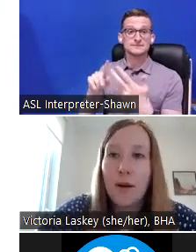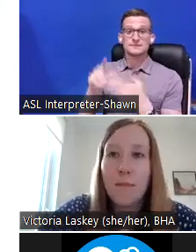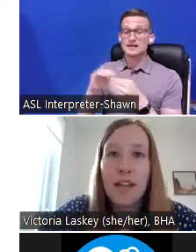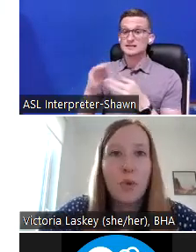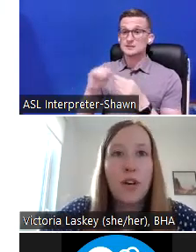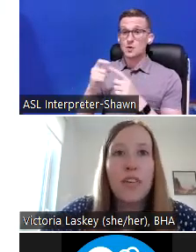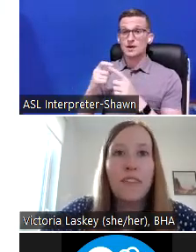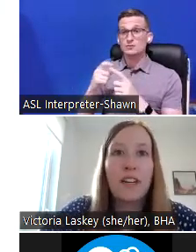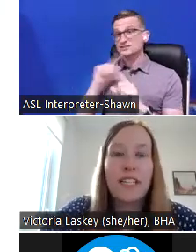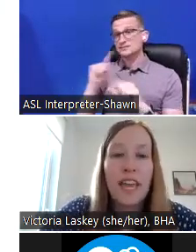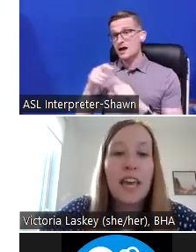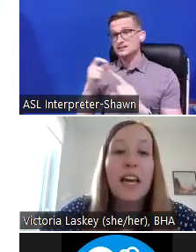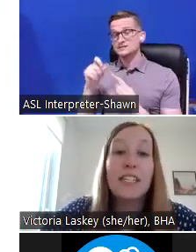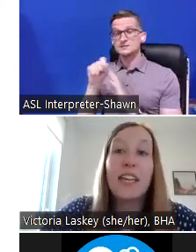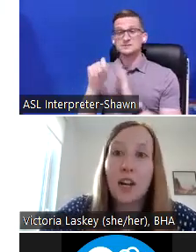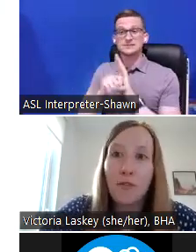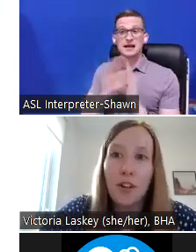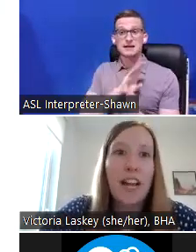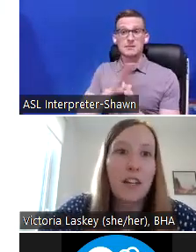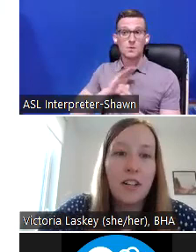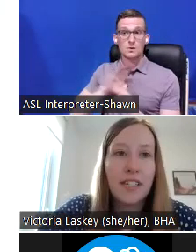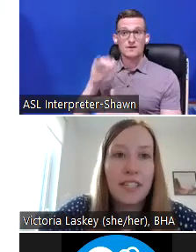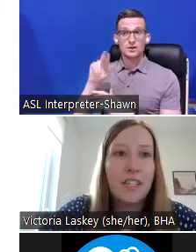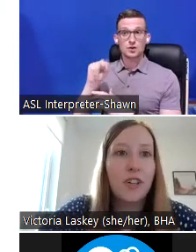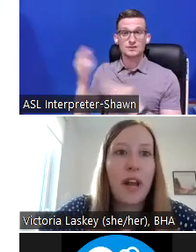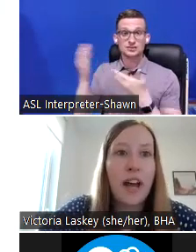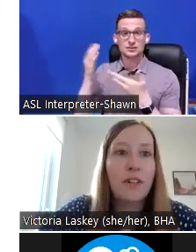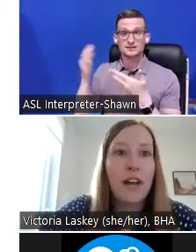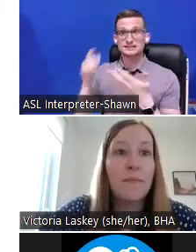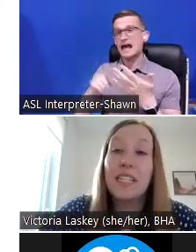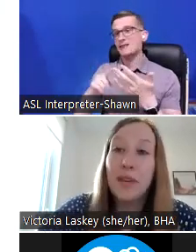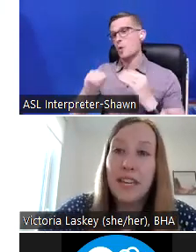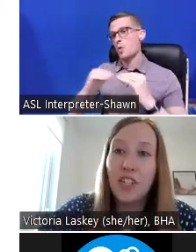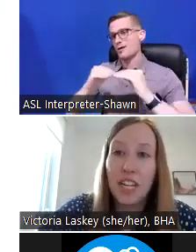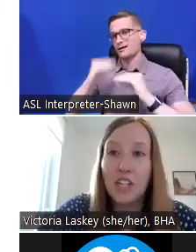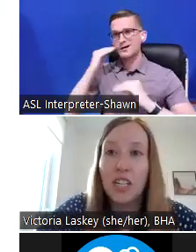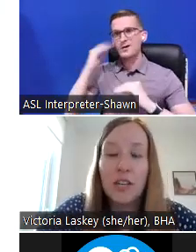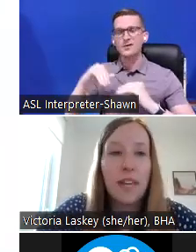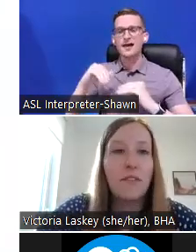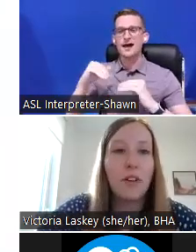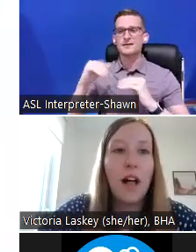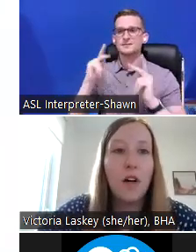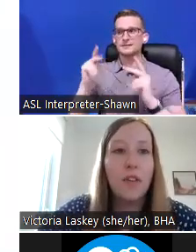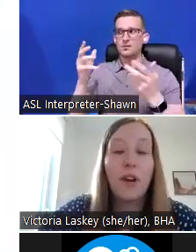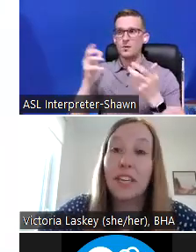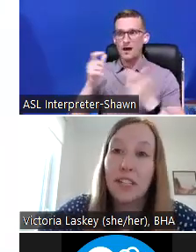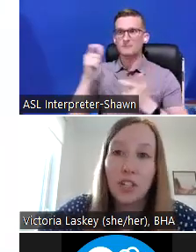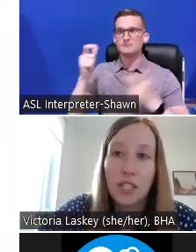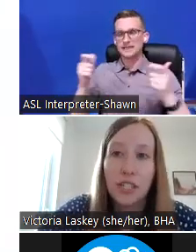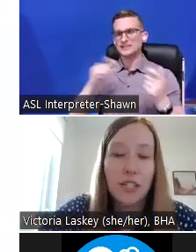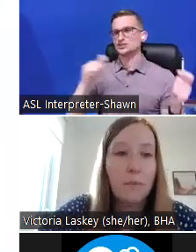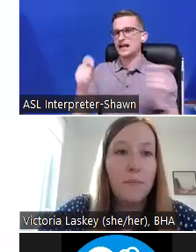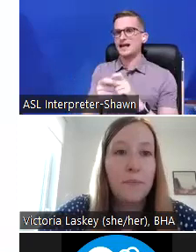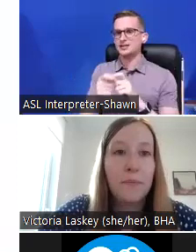to come, as we know that there is a desire for technical assistance around this big change in the behavioral health